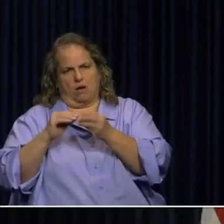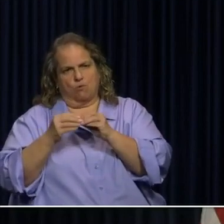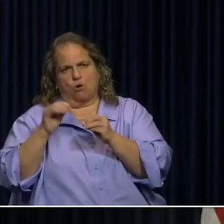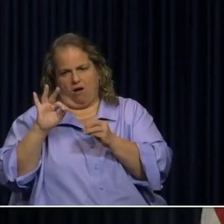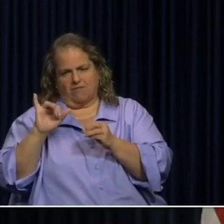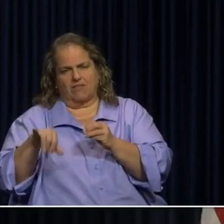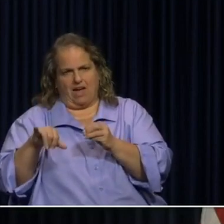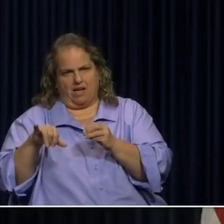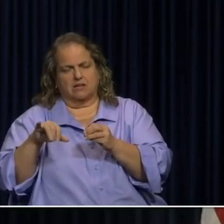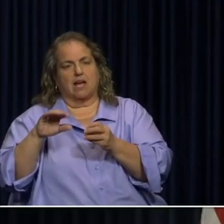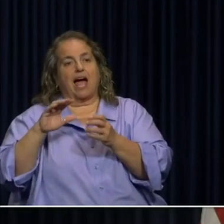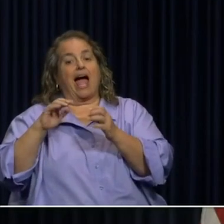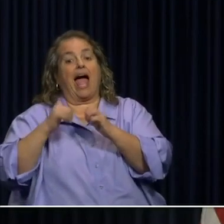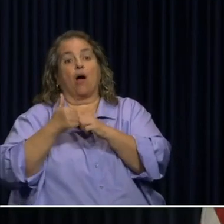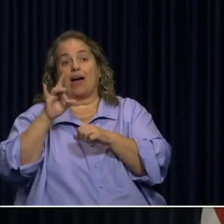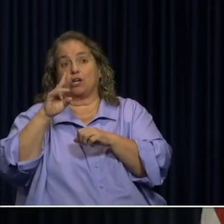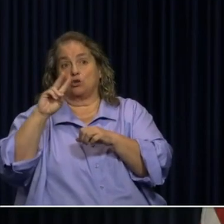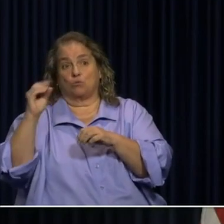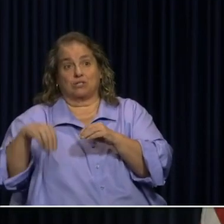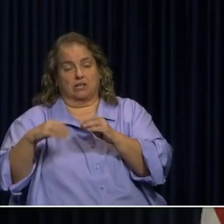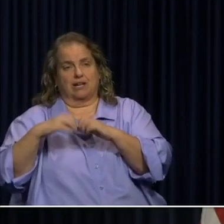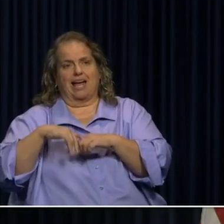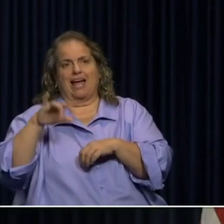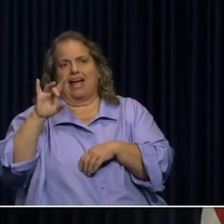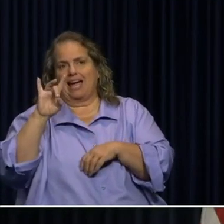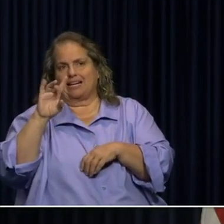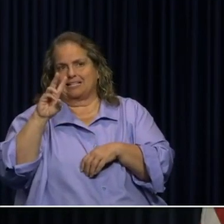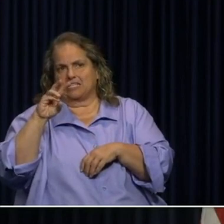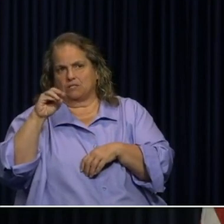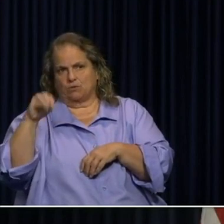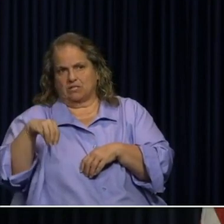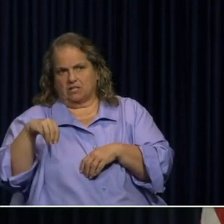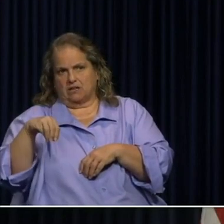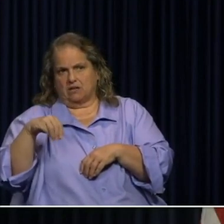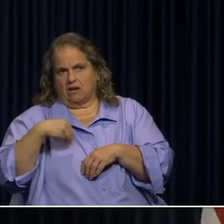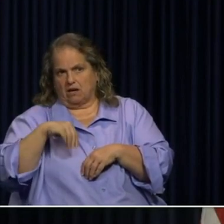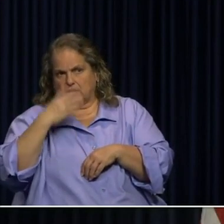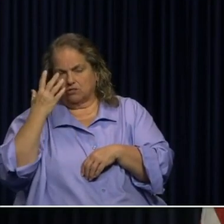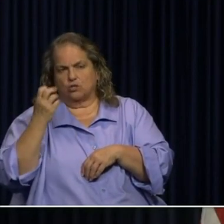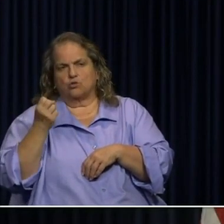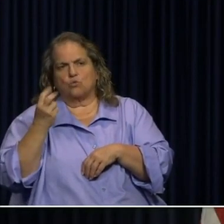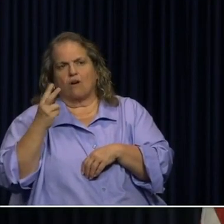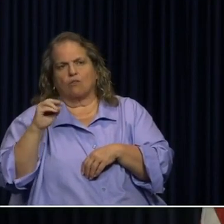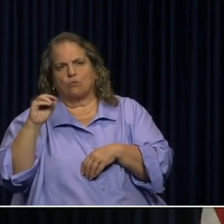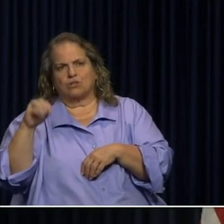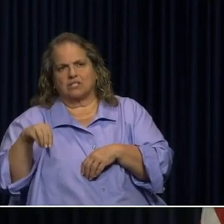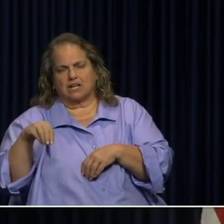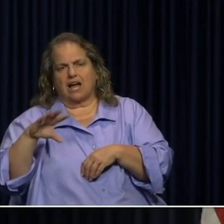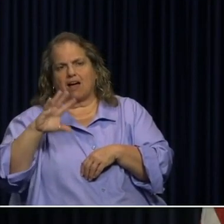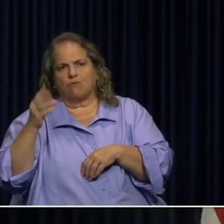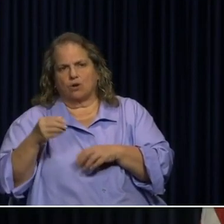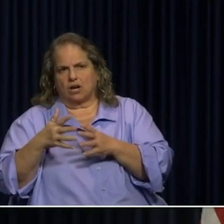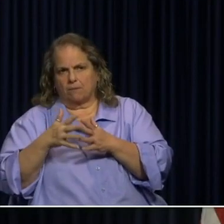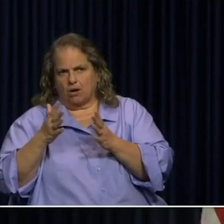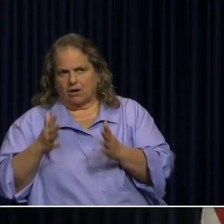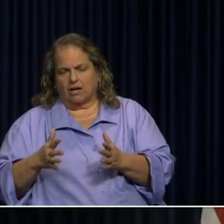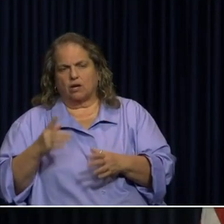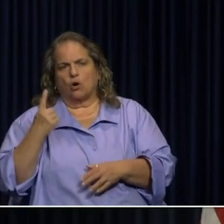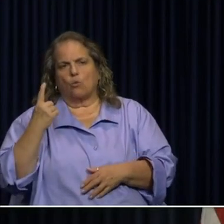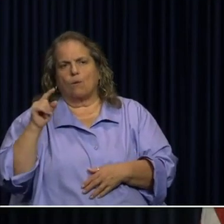is 86% Caucasian, just a little over 12% African American,